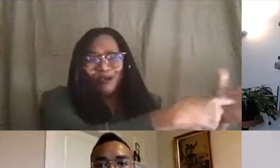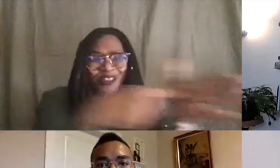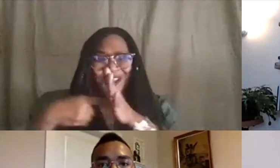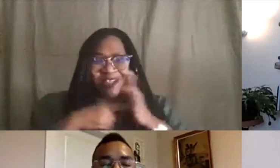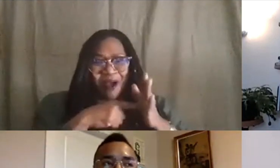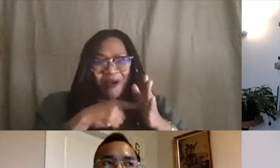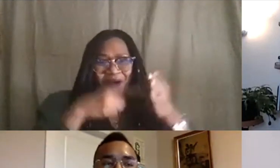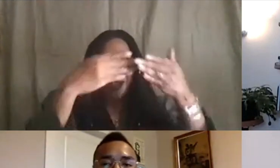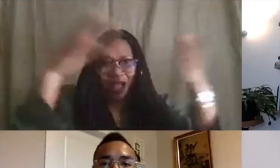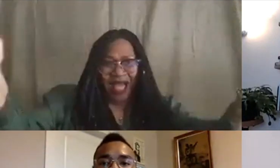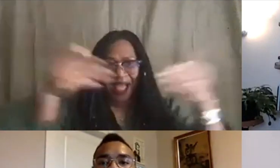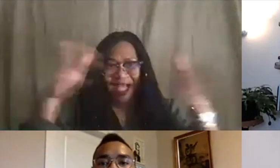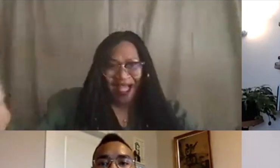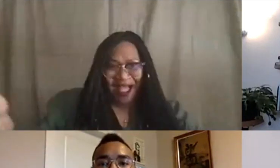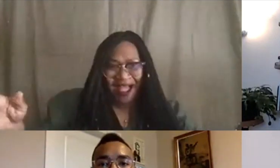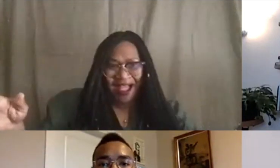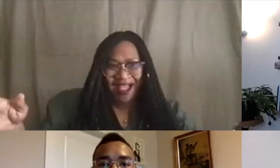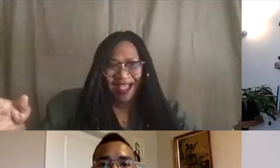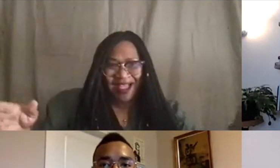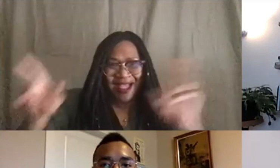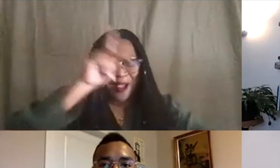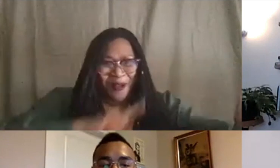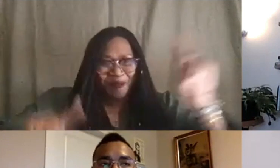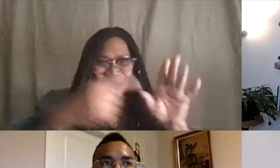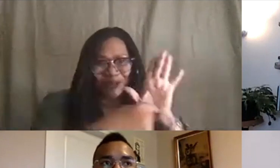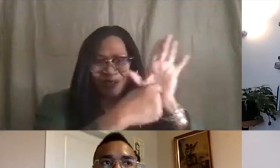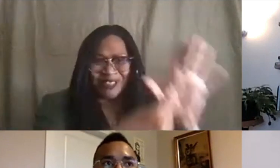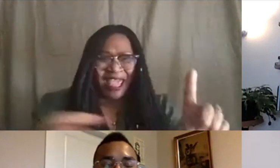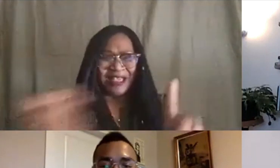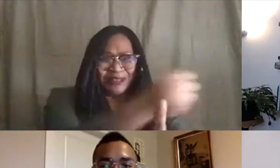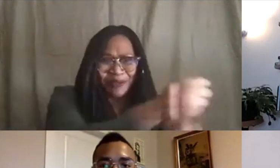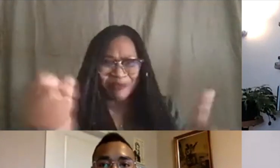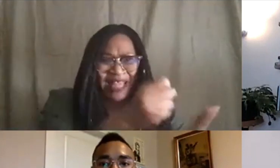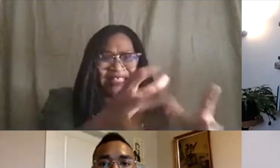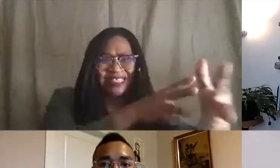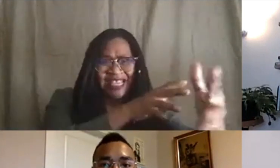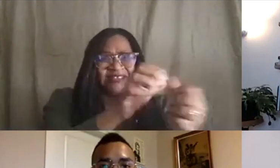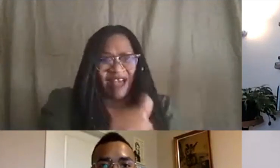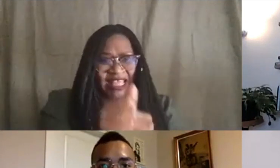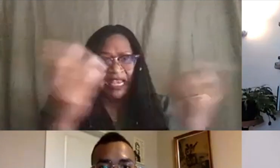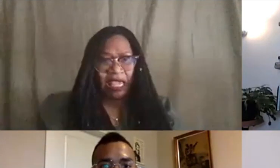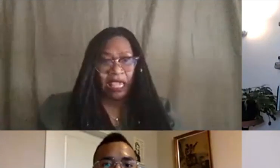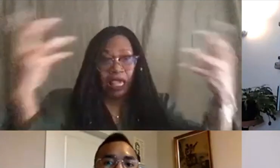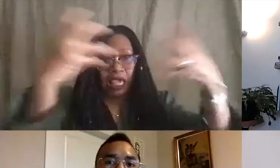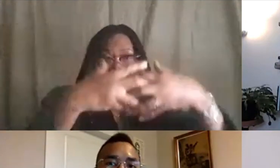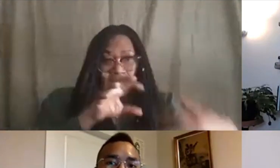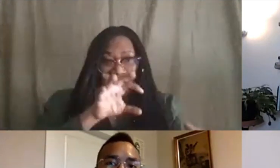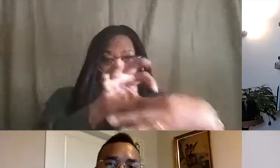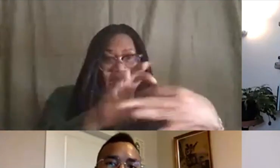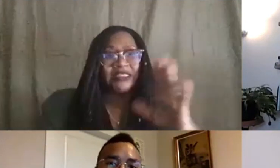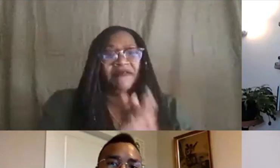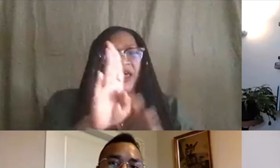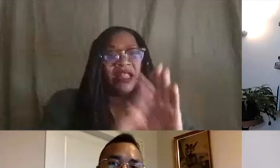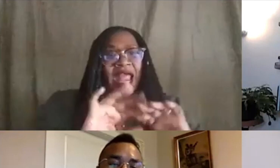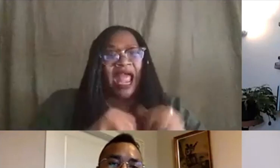displays of brutality and violence as a part of development and maintaining the white